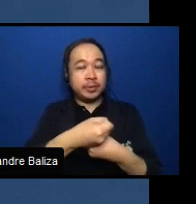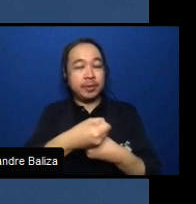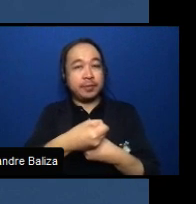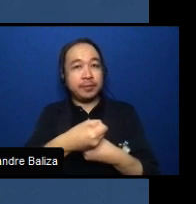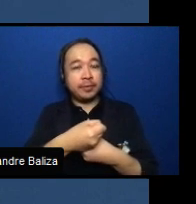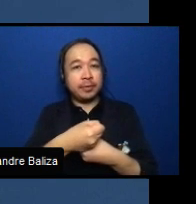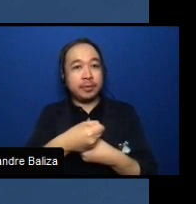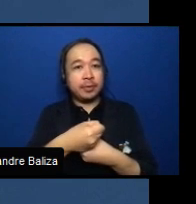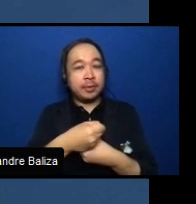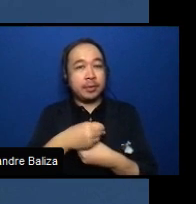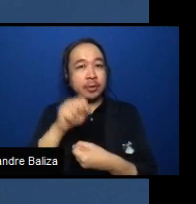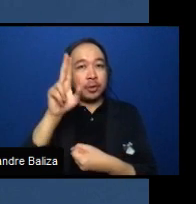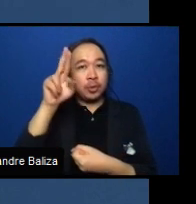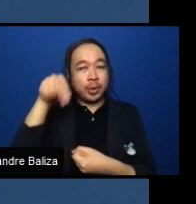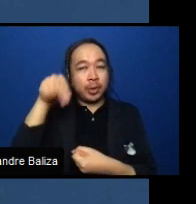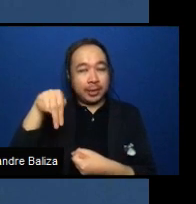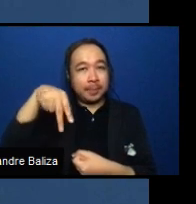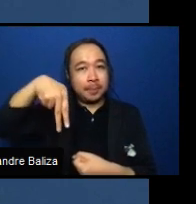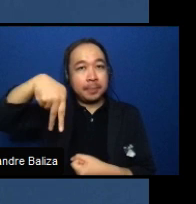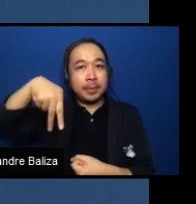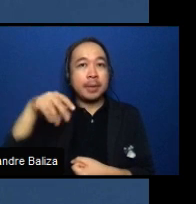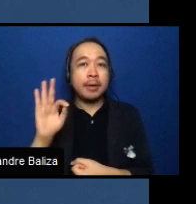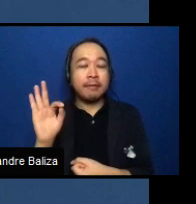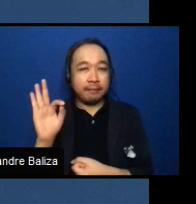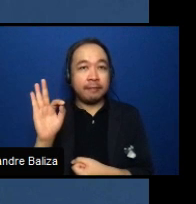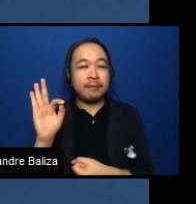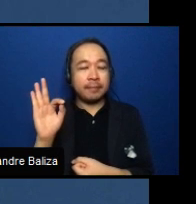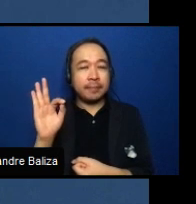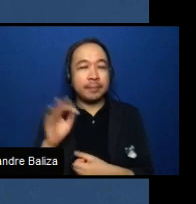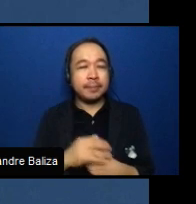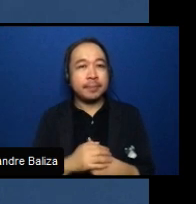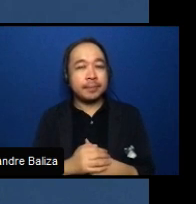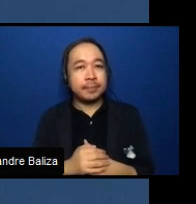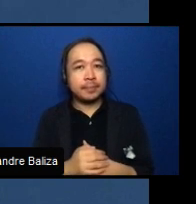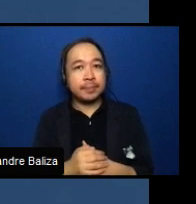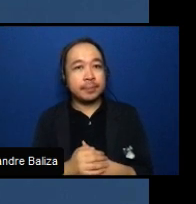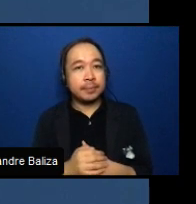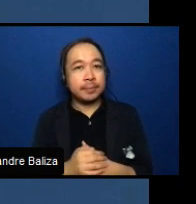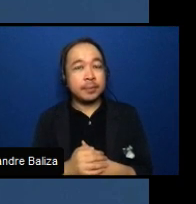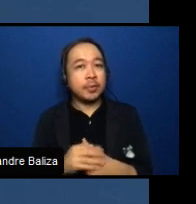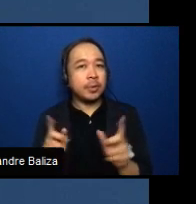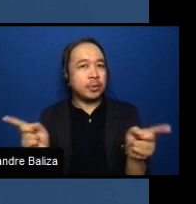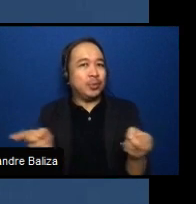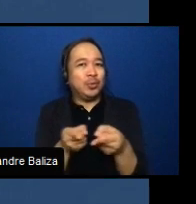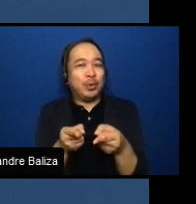United Nations Population Fund, UNFPA, to make a brief